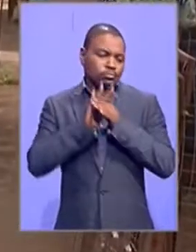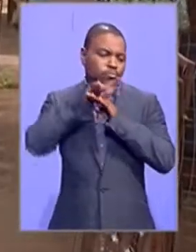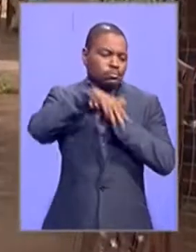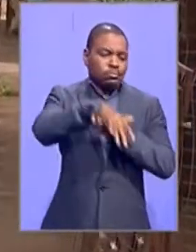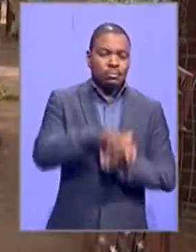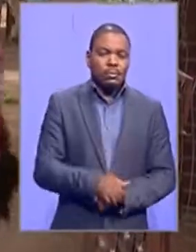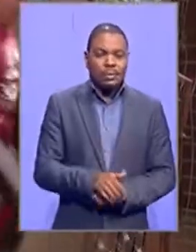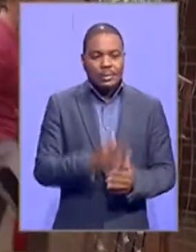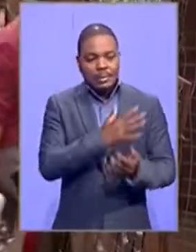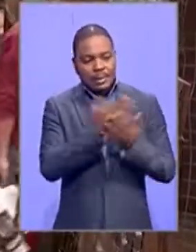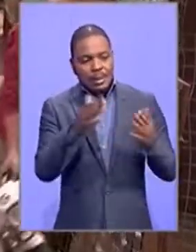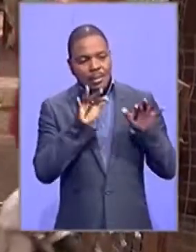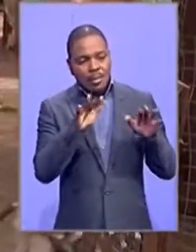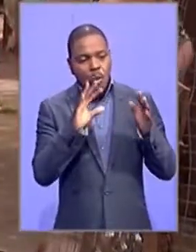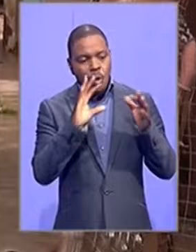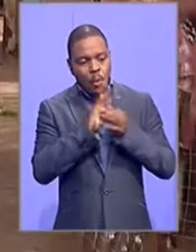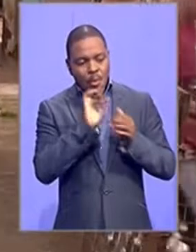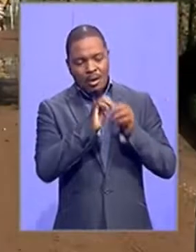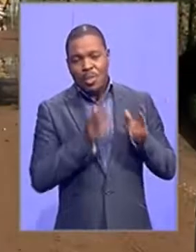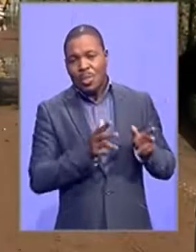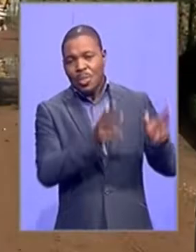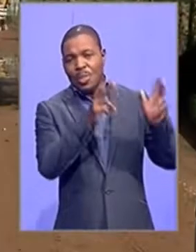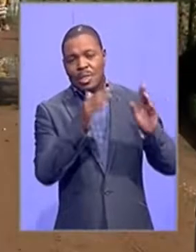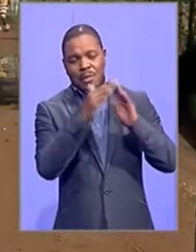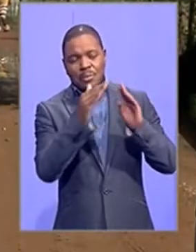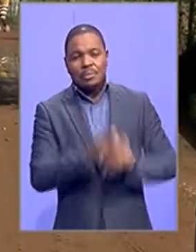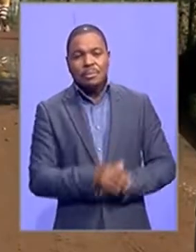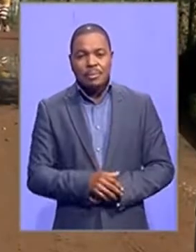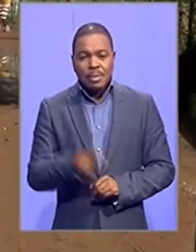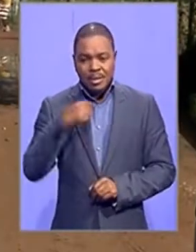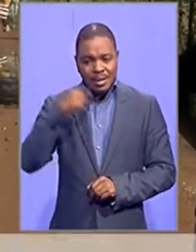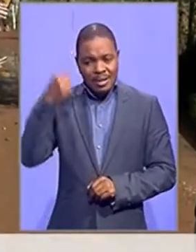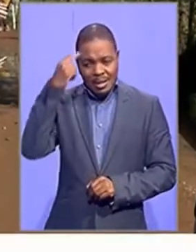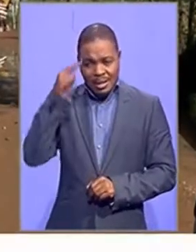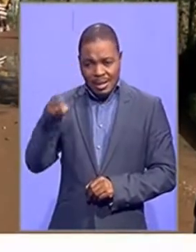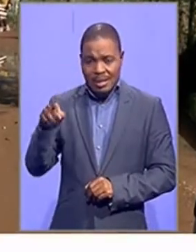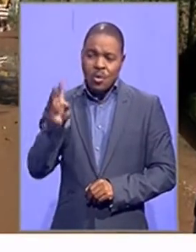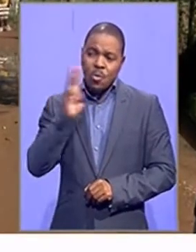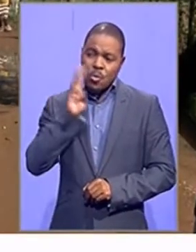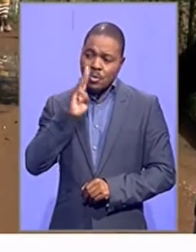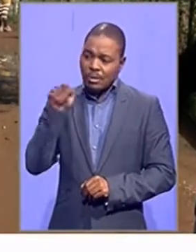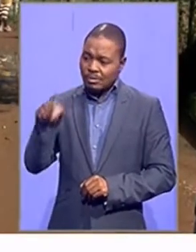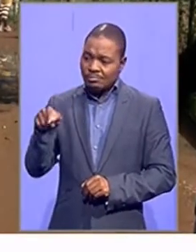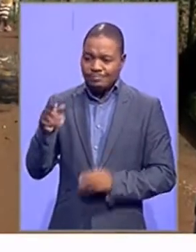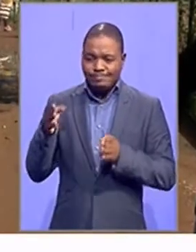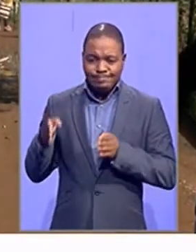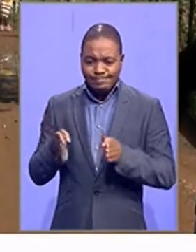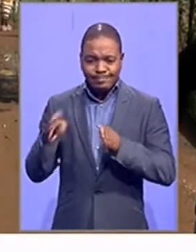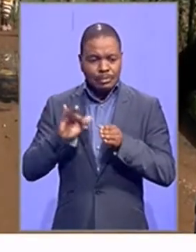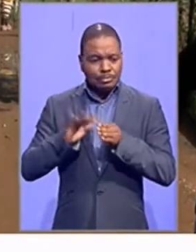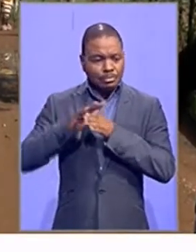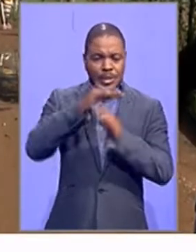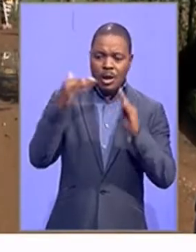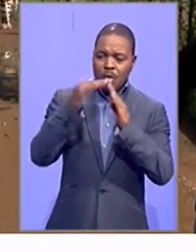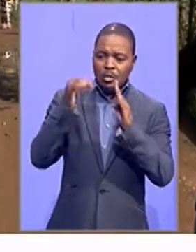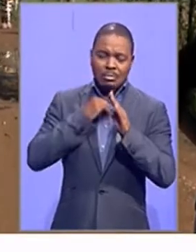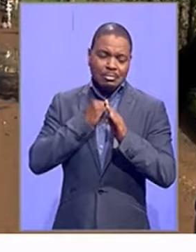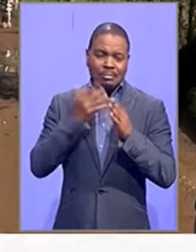bona ba setse ba fudugile. We fear that the water of the flood can come near to our houses because in the